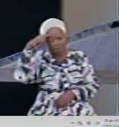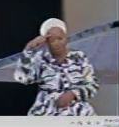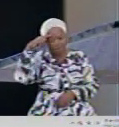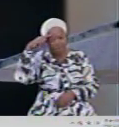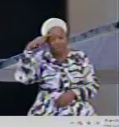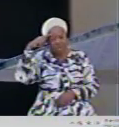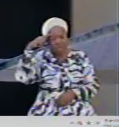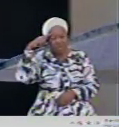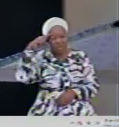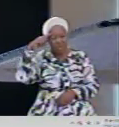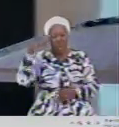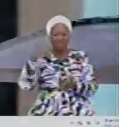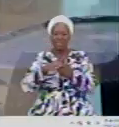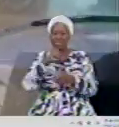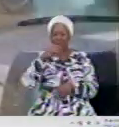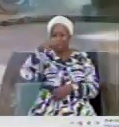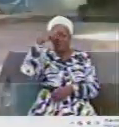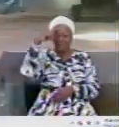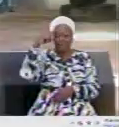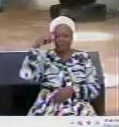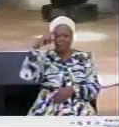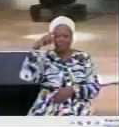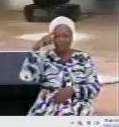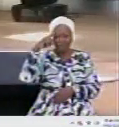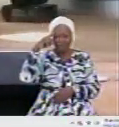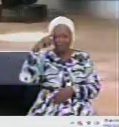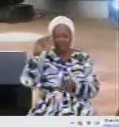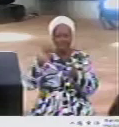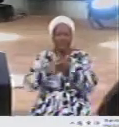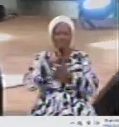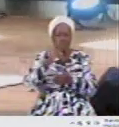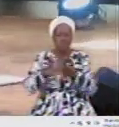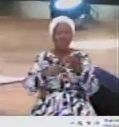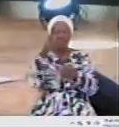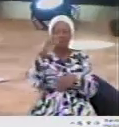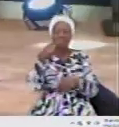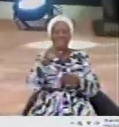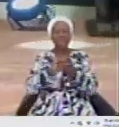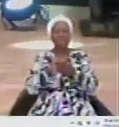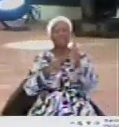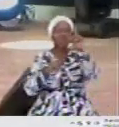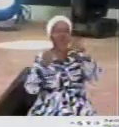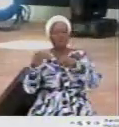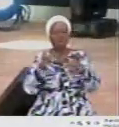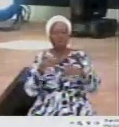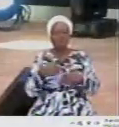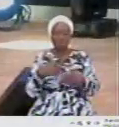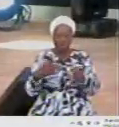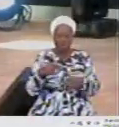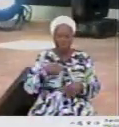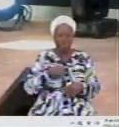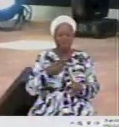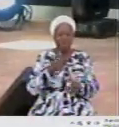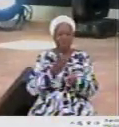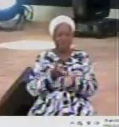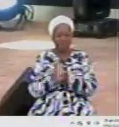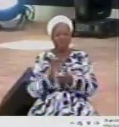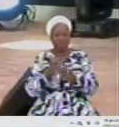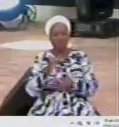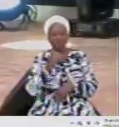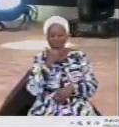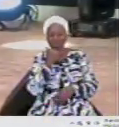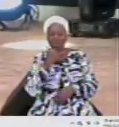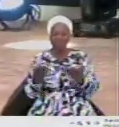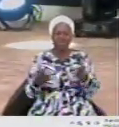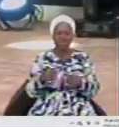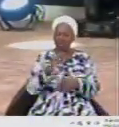because it's not because, you know, that's what God said he will do. Whether you are right or wrong, I'll still do it. Whether you are up or